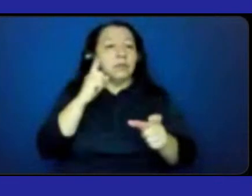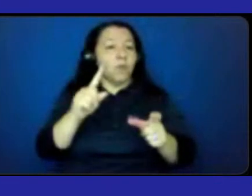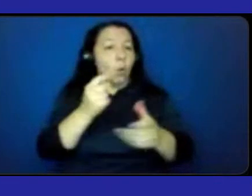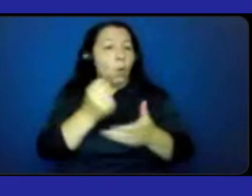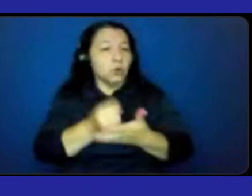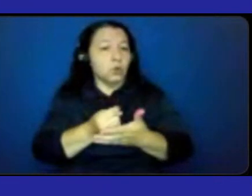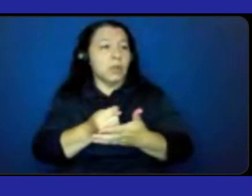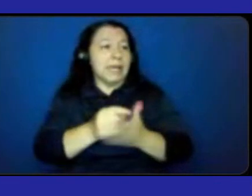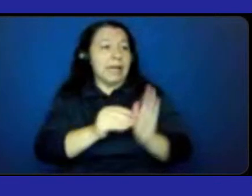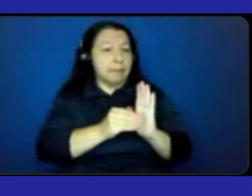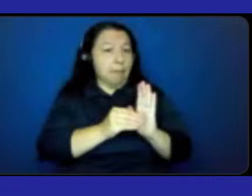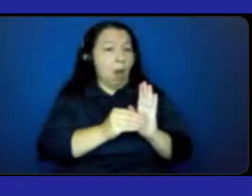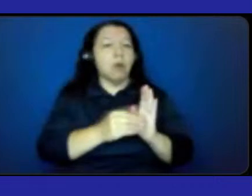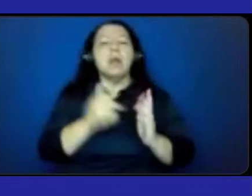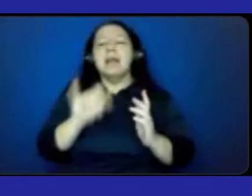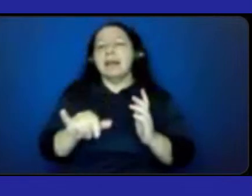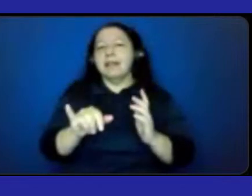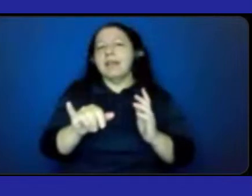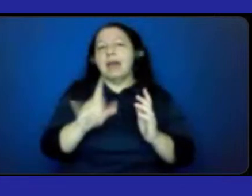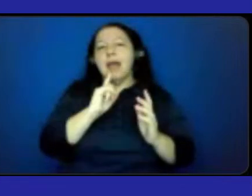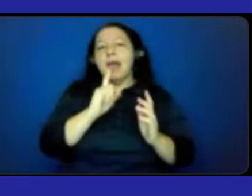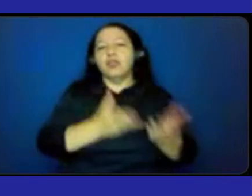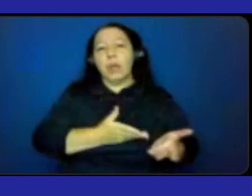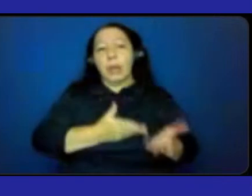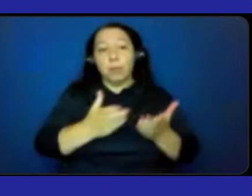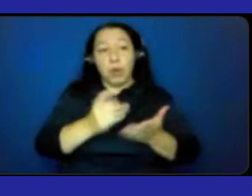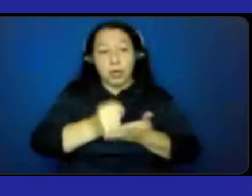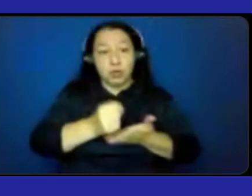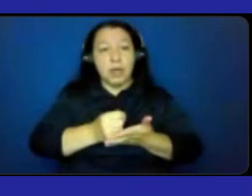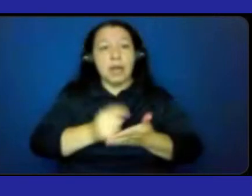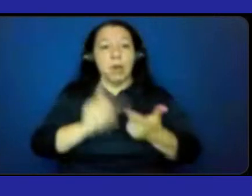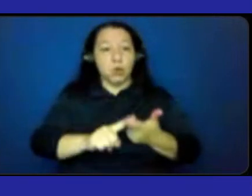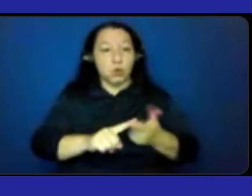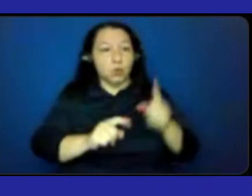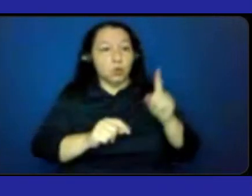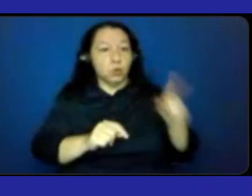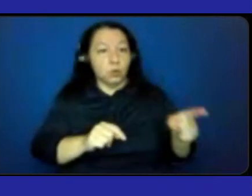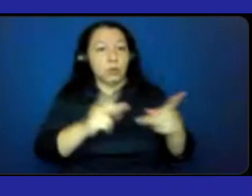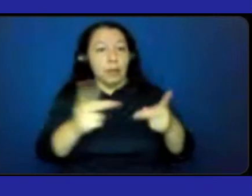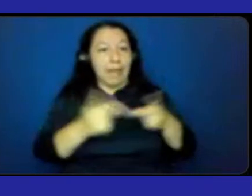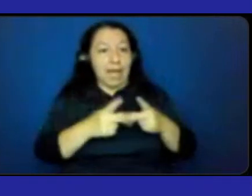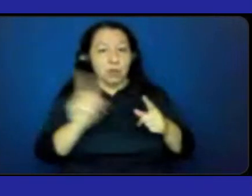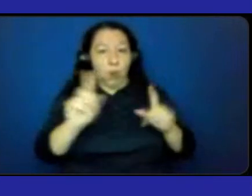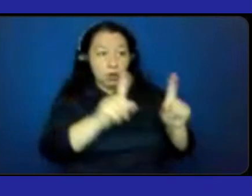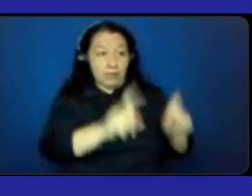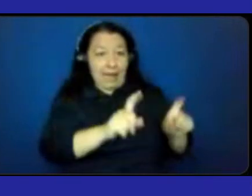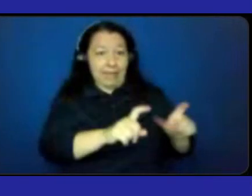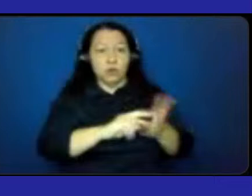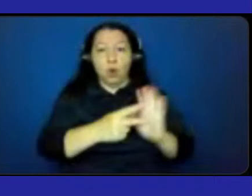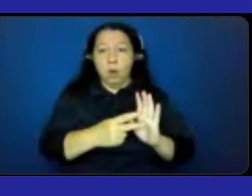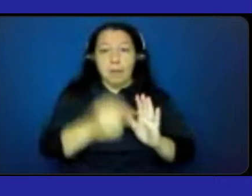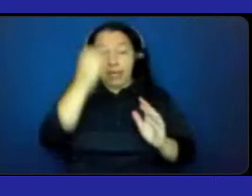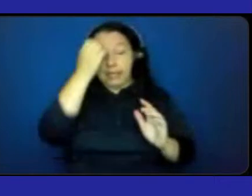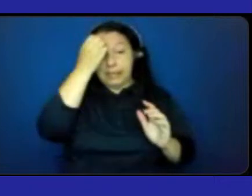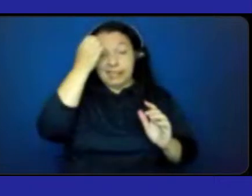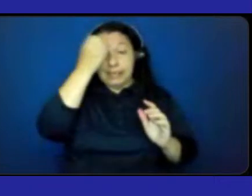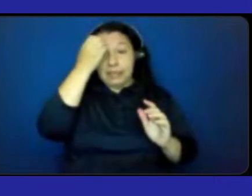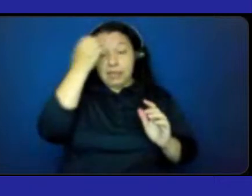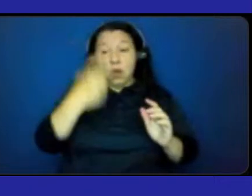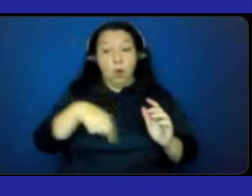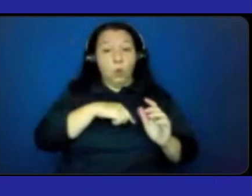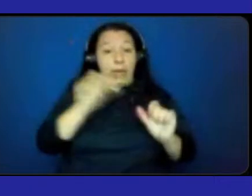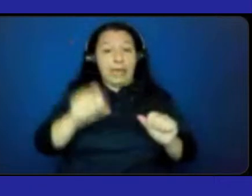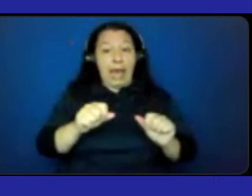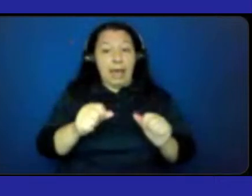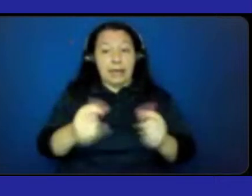model that brings treatment right to the point of care, right to the point of testing. So we can get someone right when they test